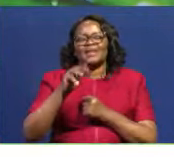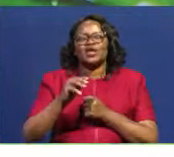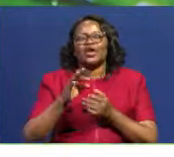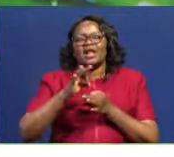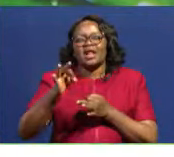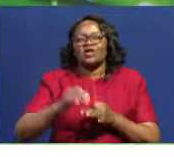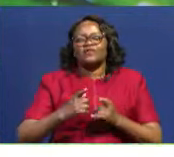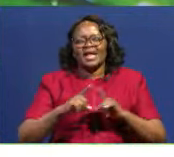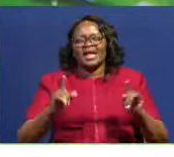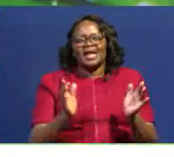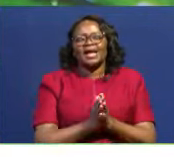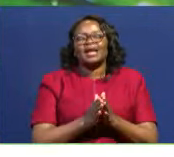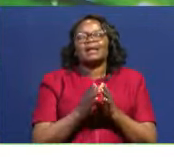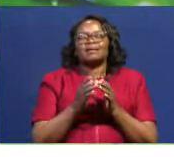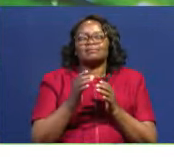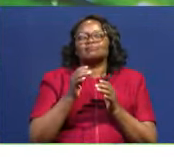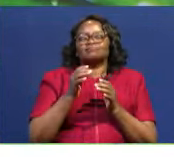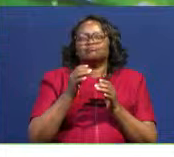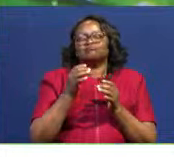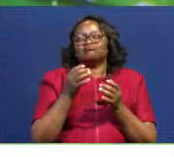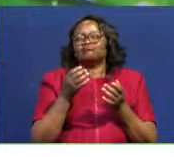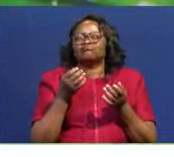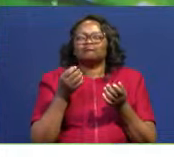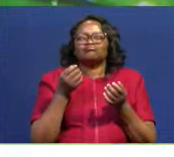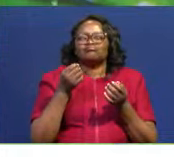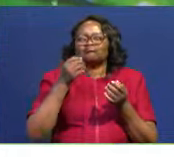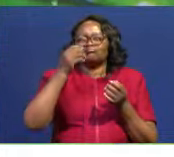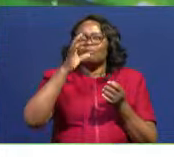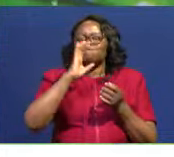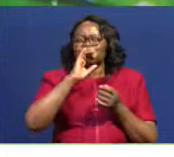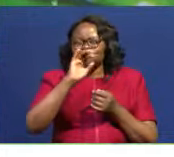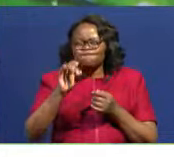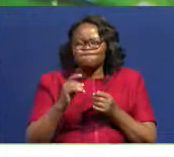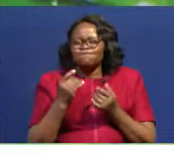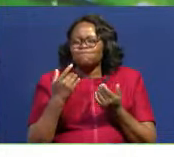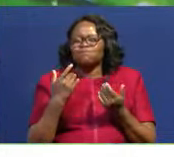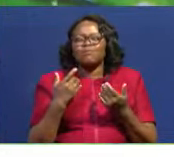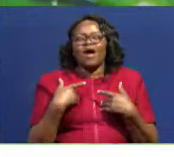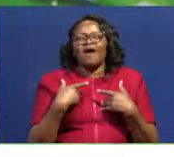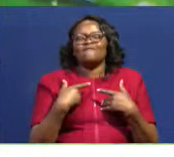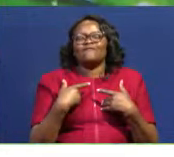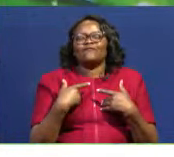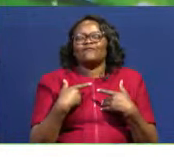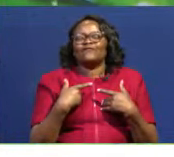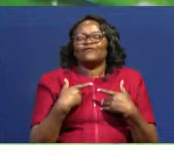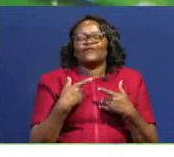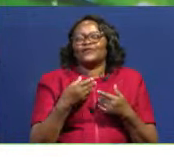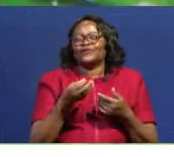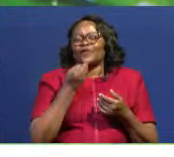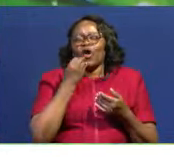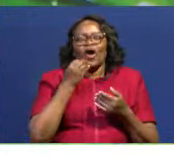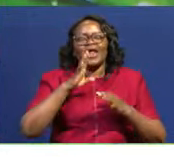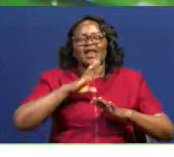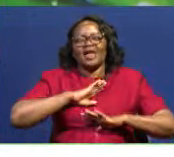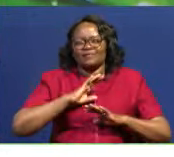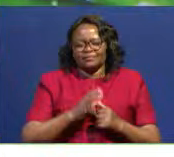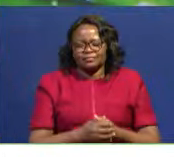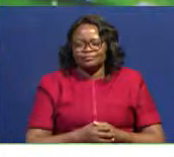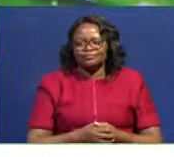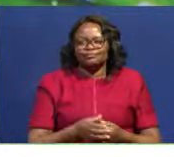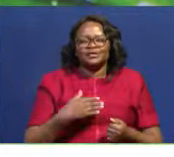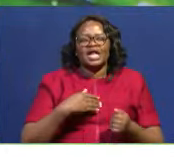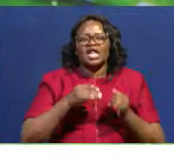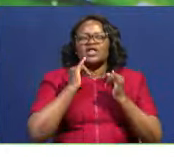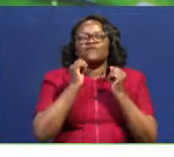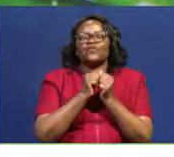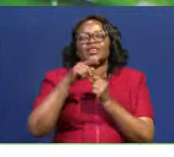acres of land under irrigation by 2032 to close the food deficit gap. Abdiaziz Hashim had an exclusive